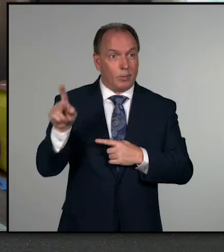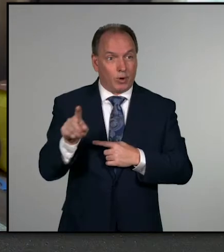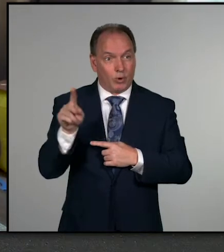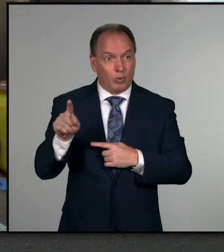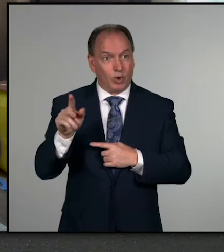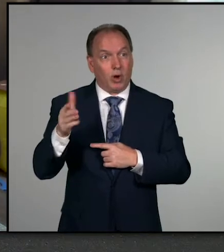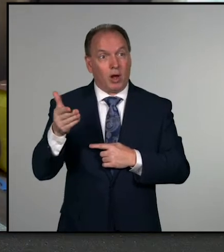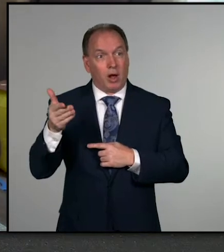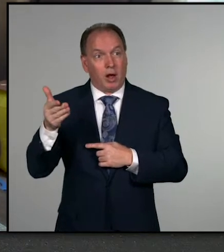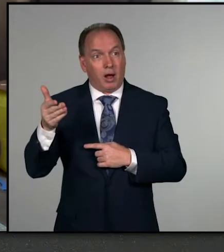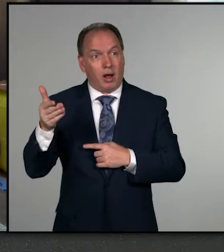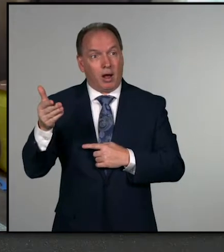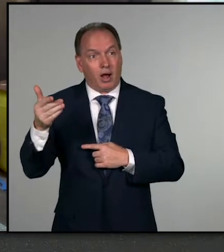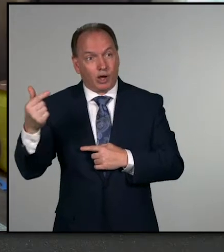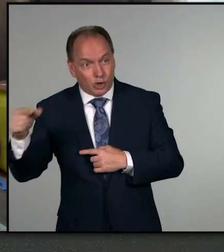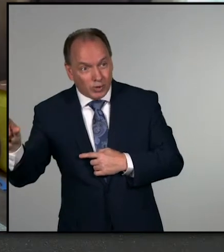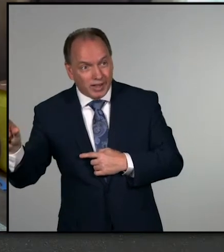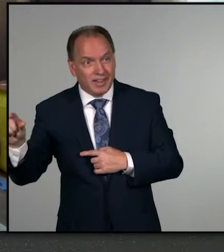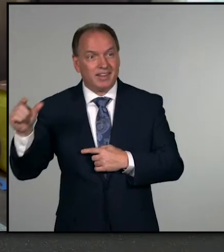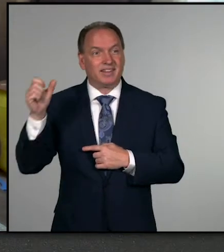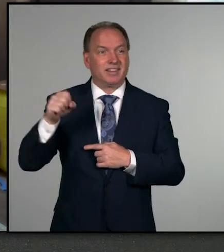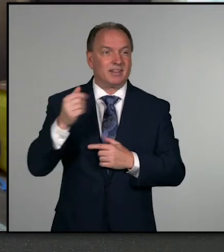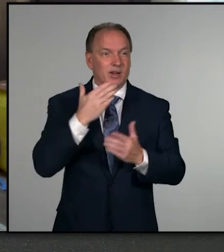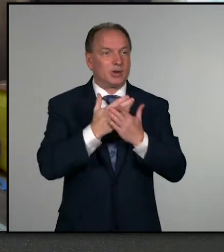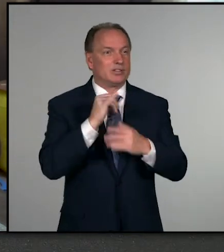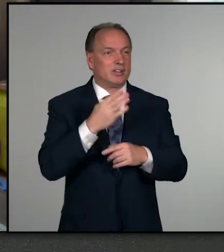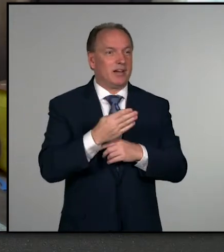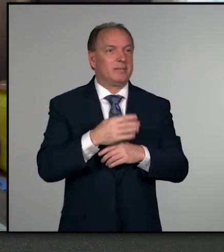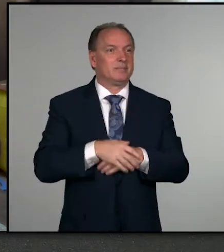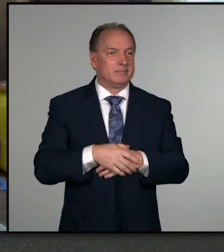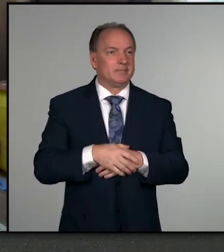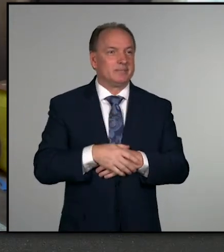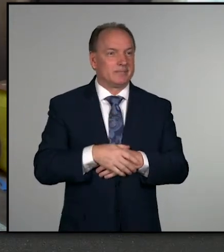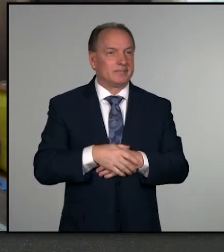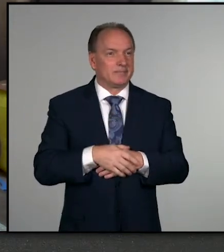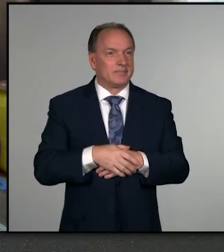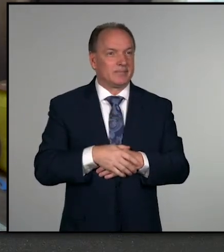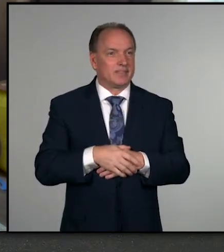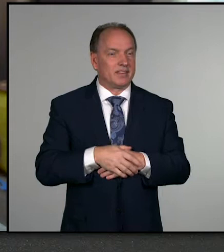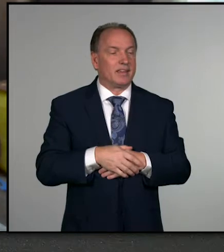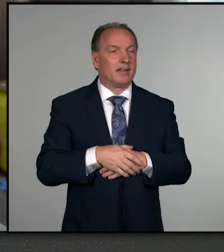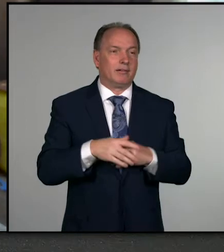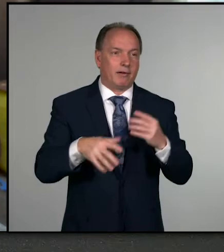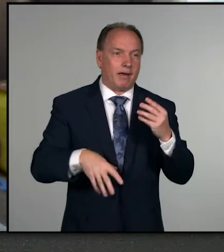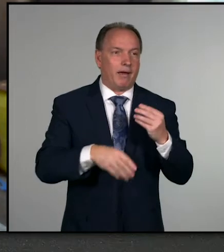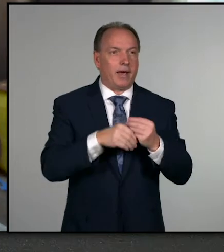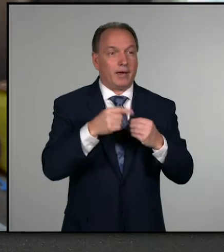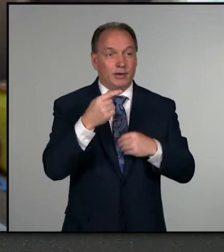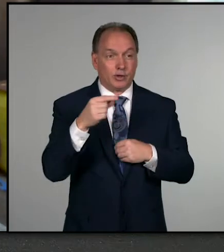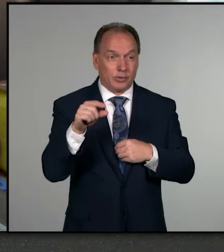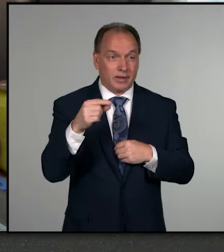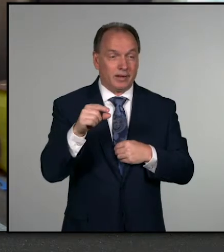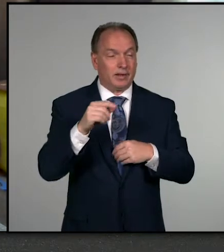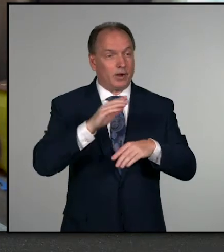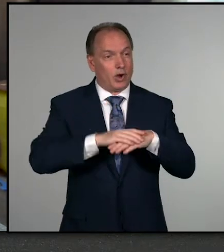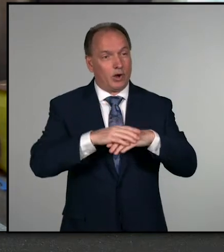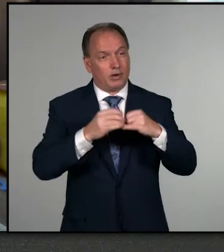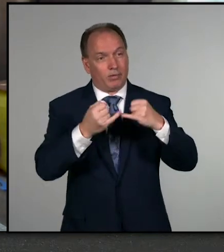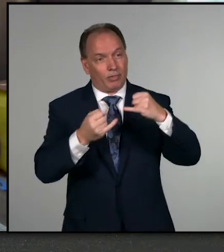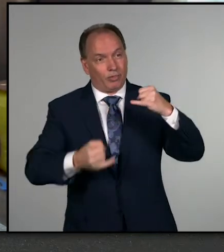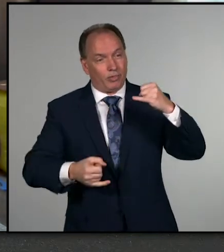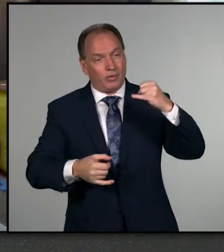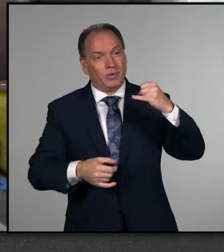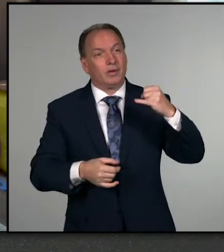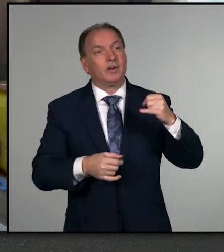Green, purple, green. Good job. I'm going to put my green block on.